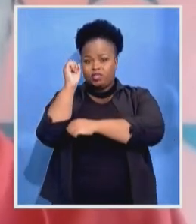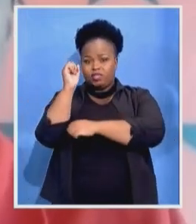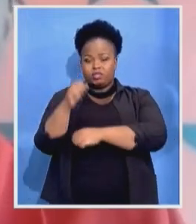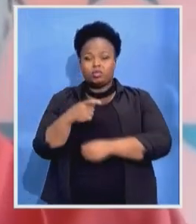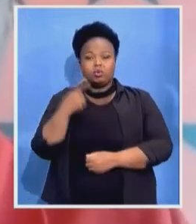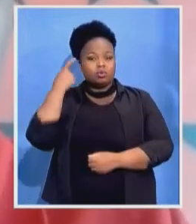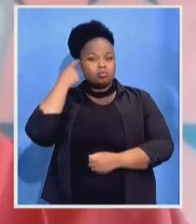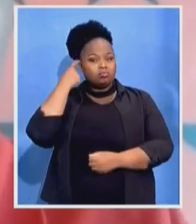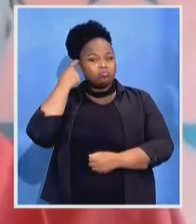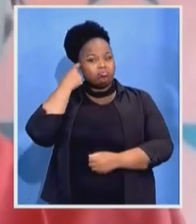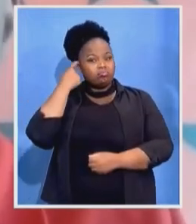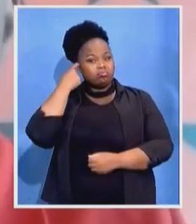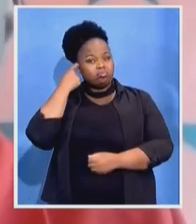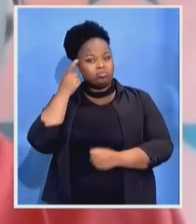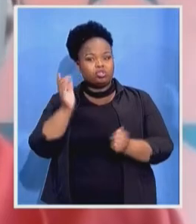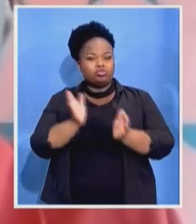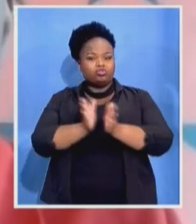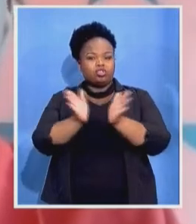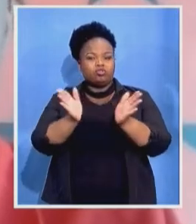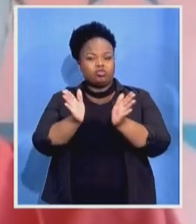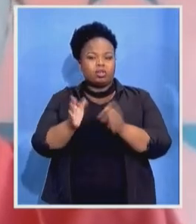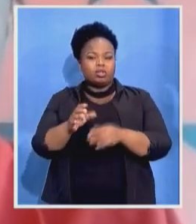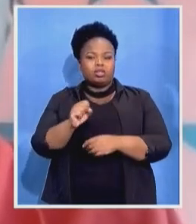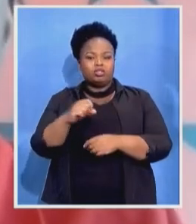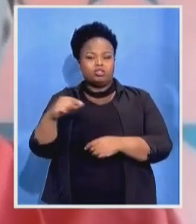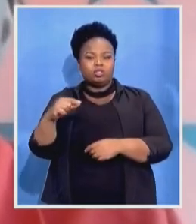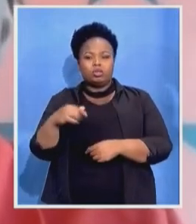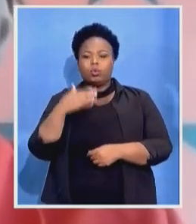Secretary, Comrade Jenny Schreiner.